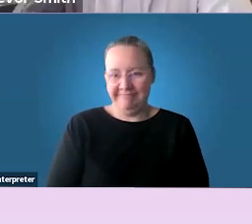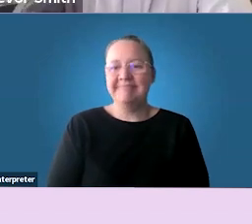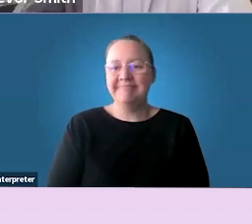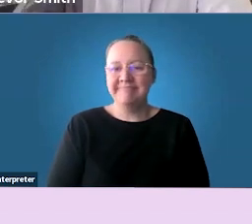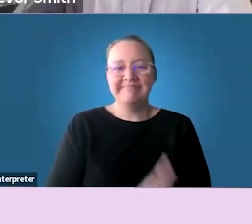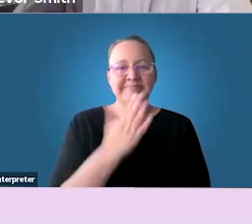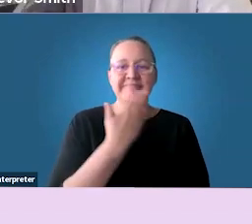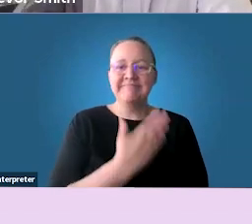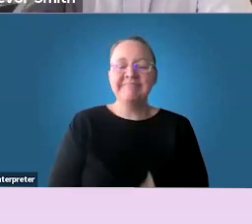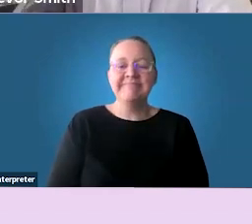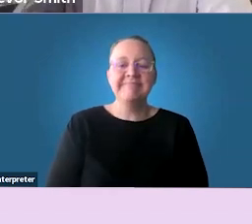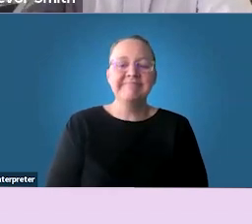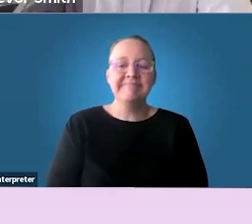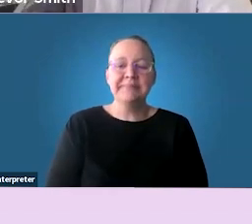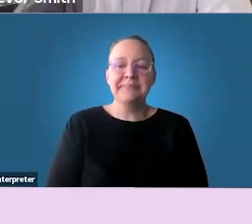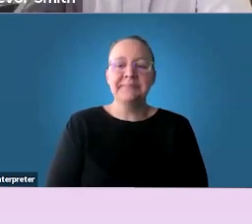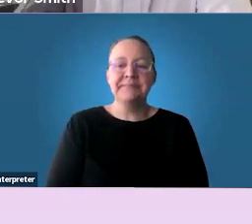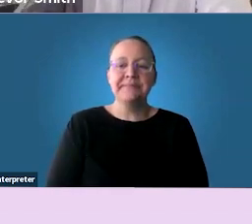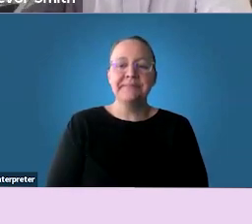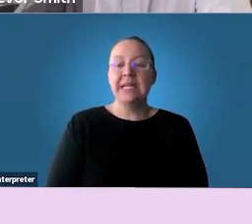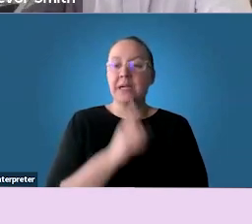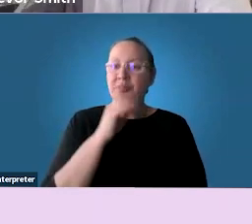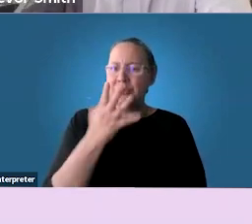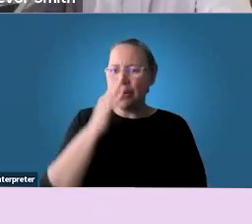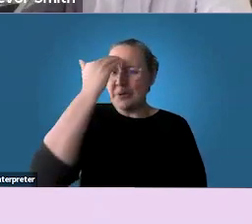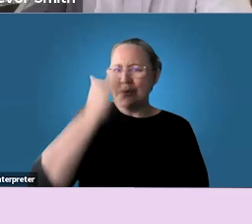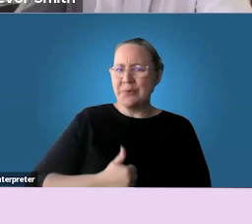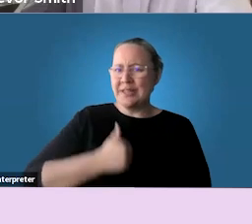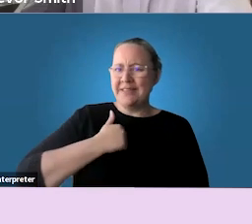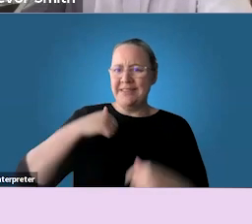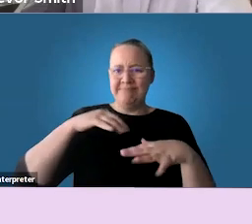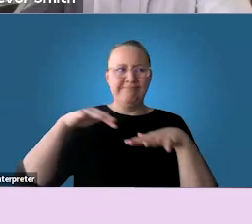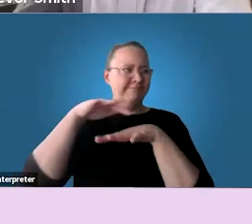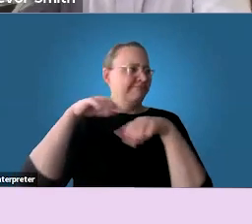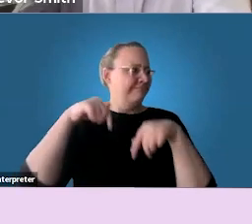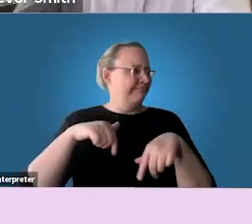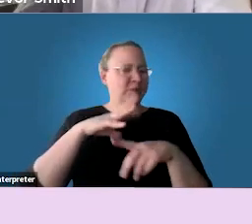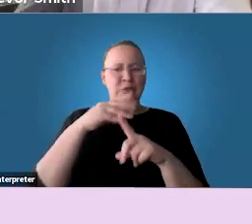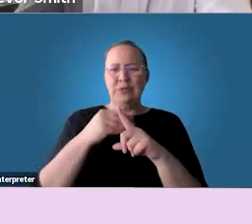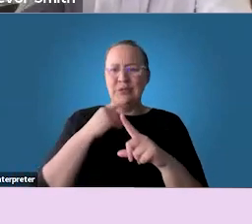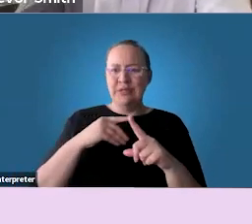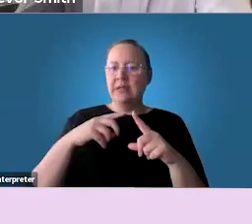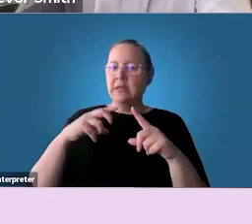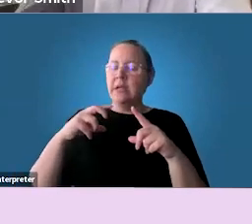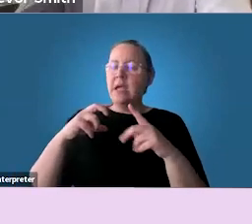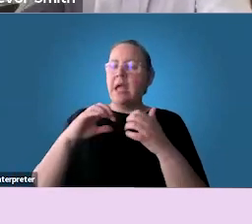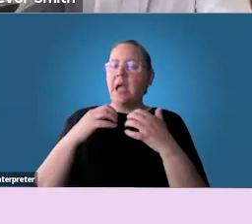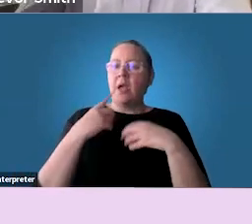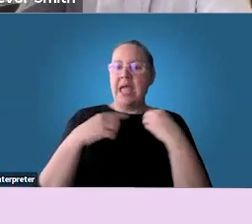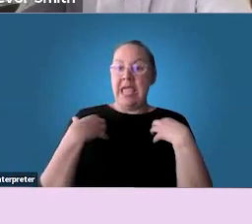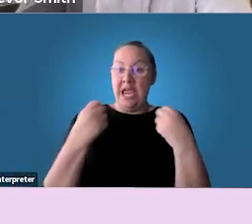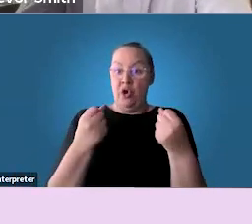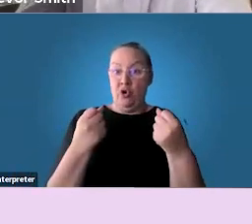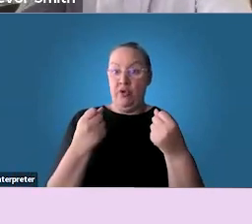Jess. So I know, as I'm sure all of you know, we're living in a time when the dominant narratives about health are